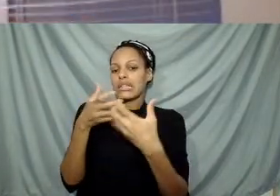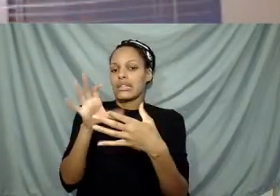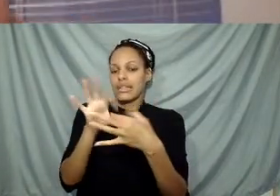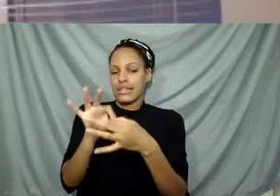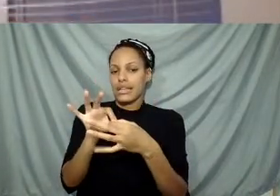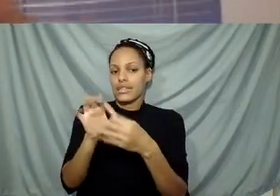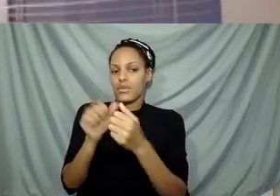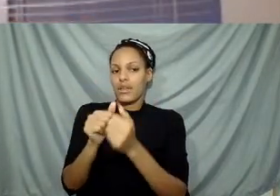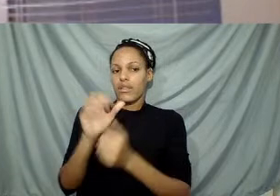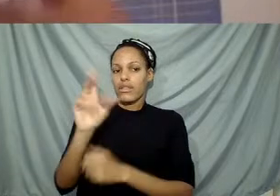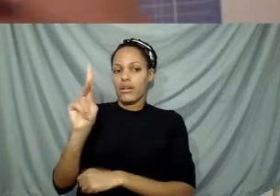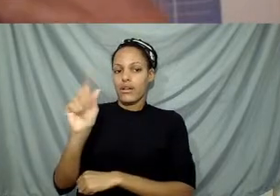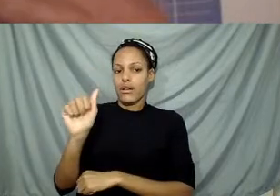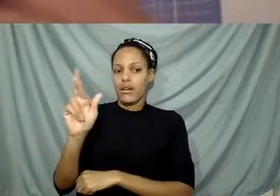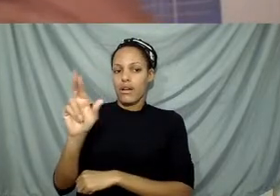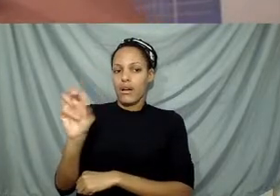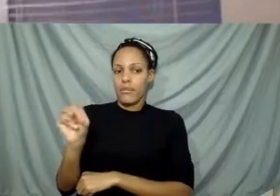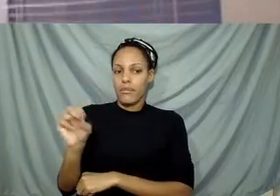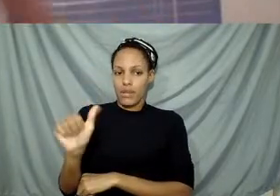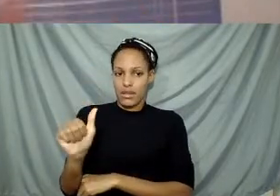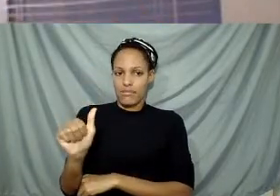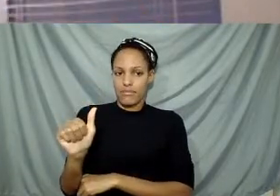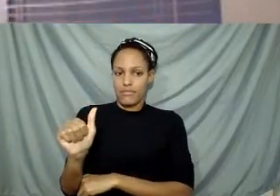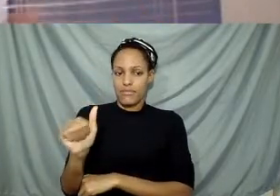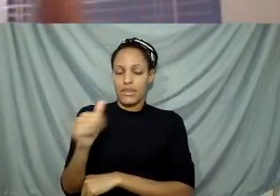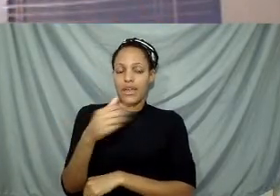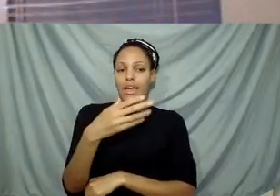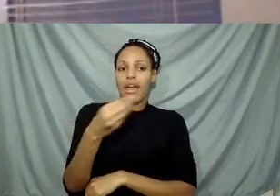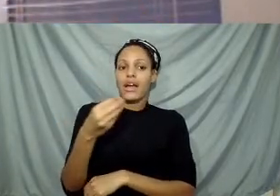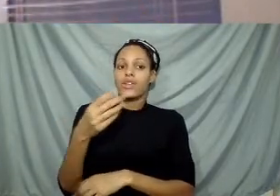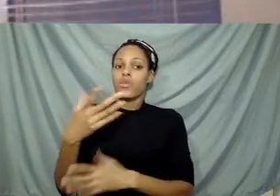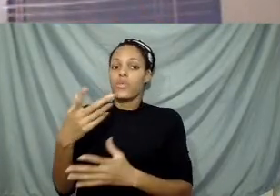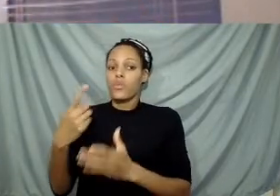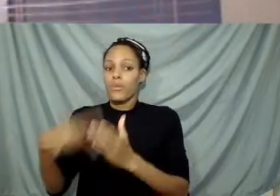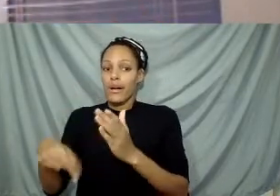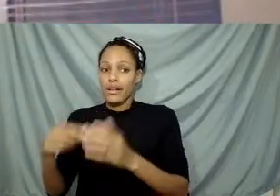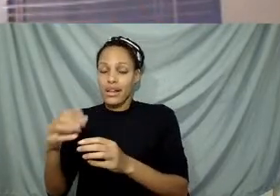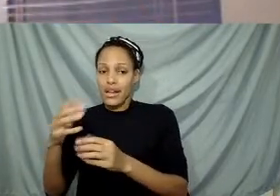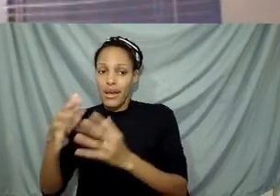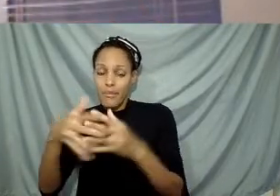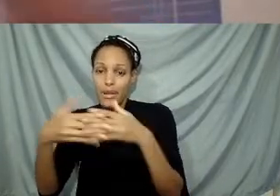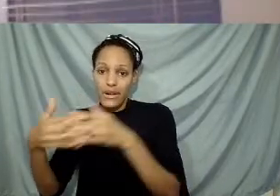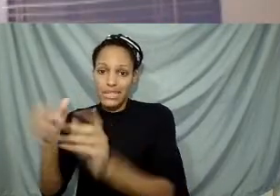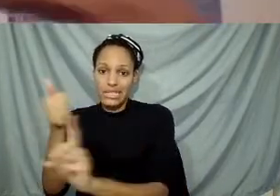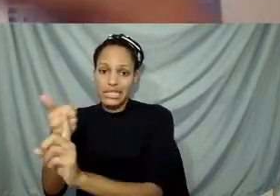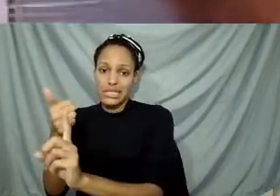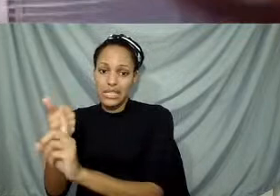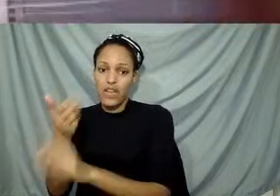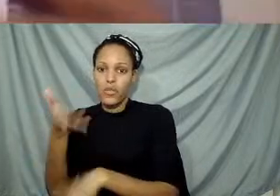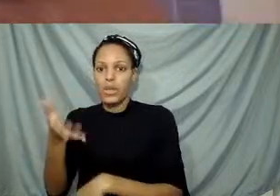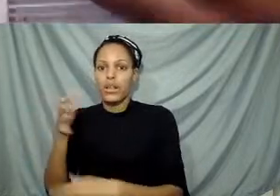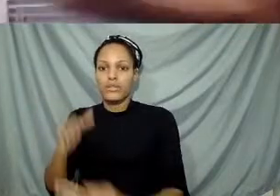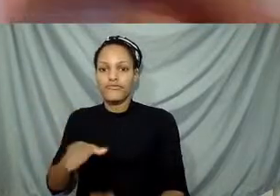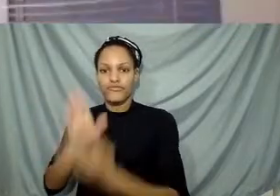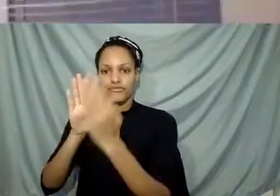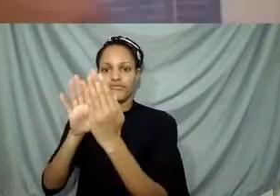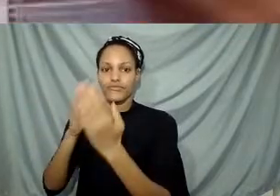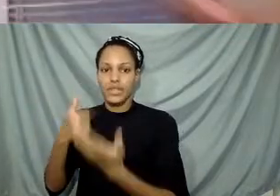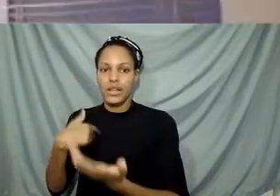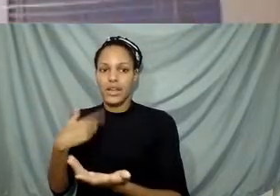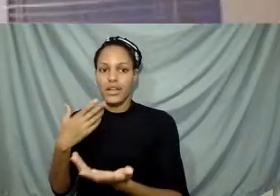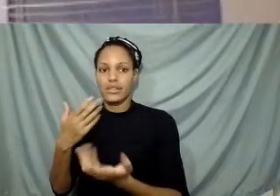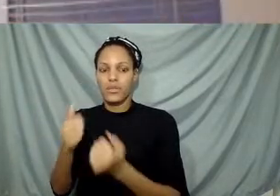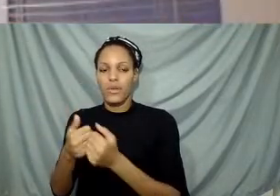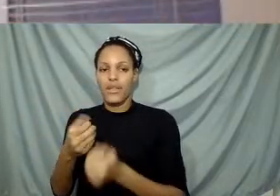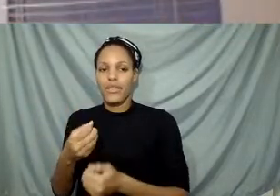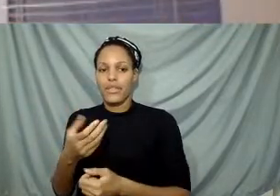what America will face through white supremacy is a part of its karma. So everything that we're going through right now, we have